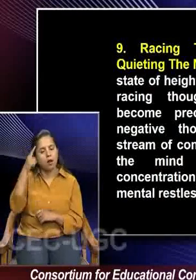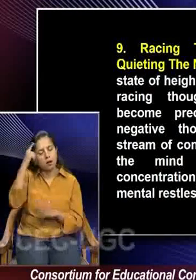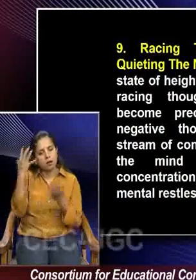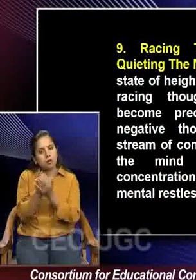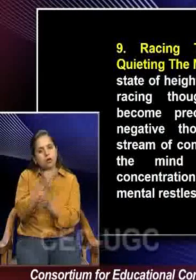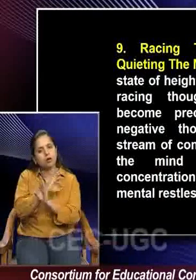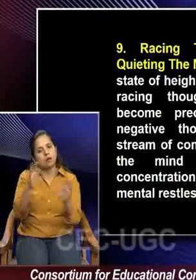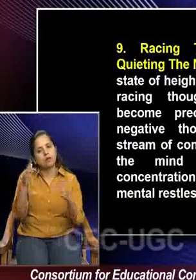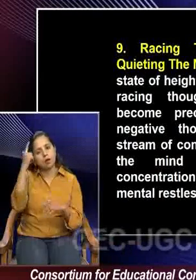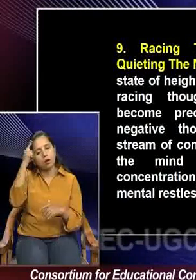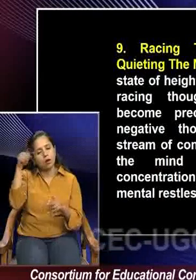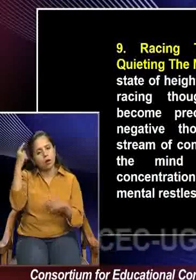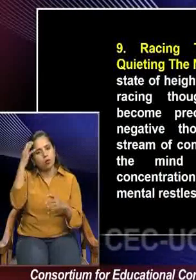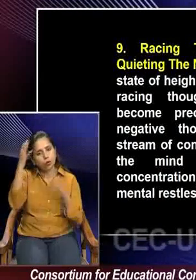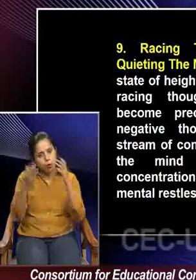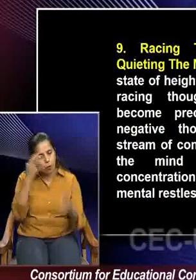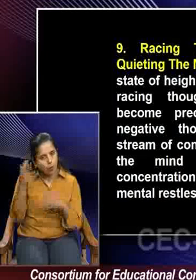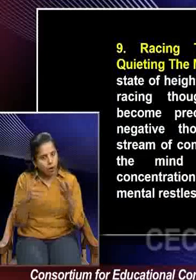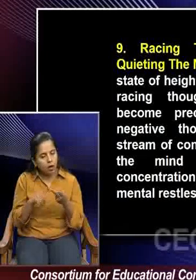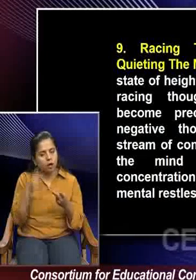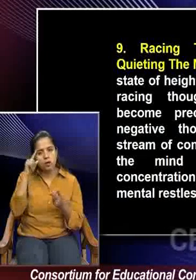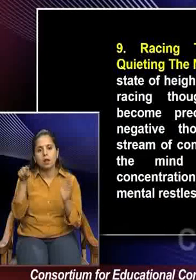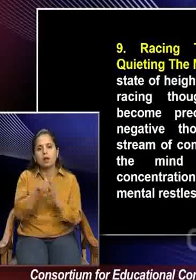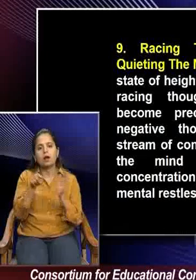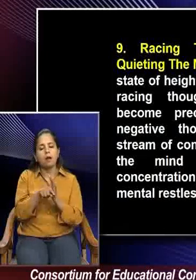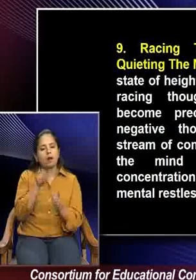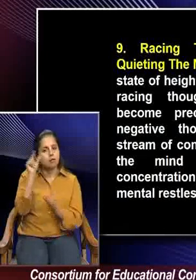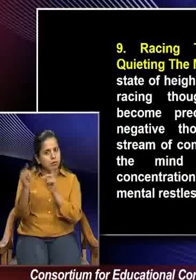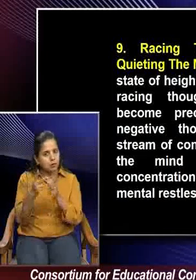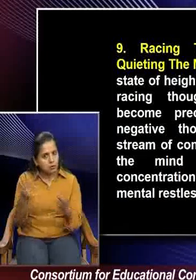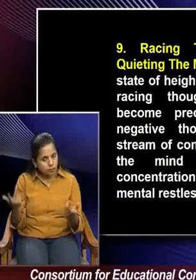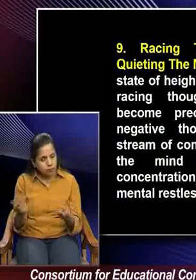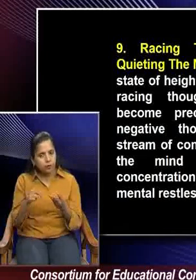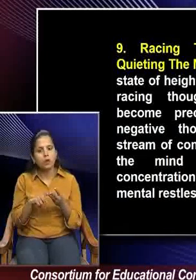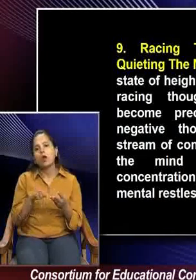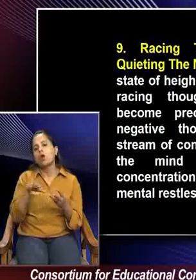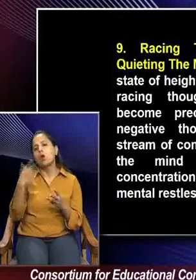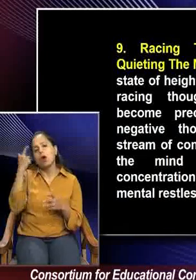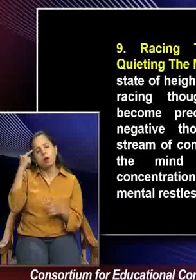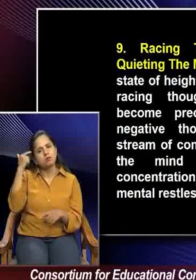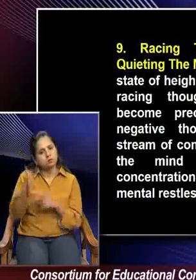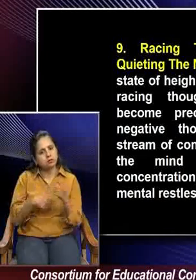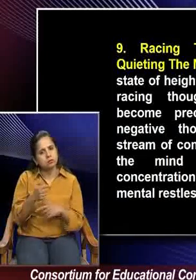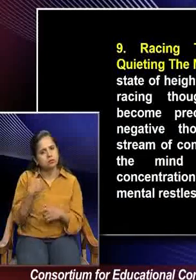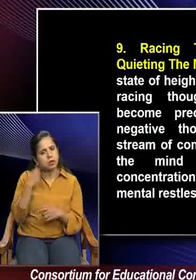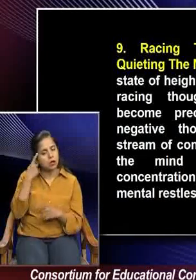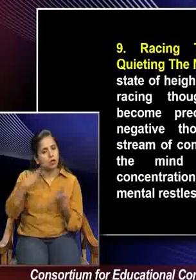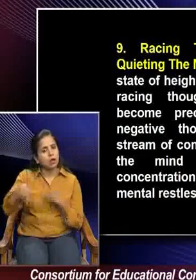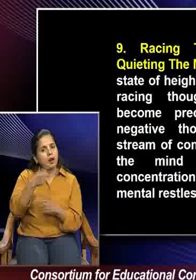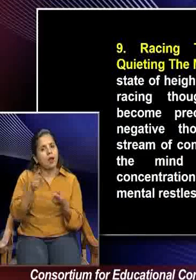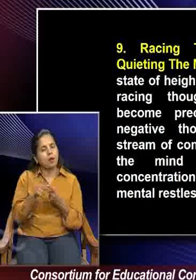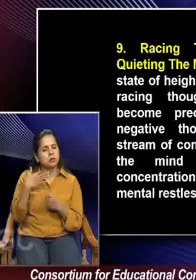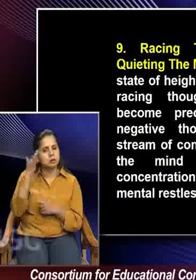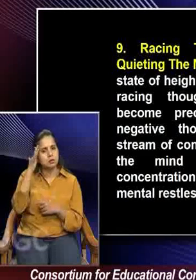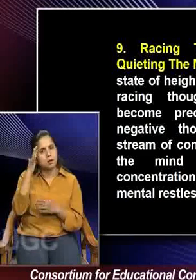preoccupied with worries, negative thoughts, or a constant stream of